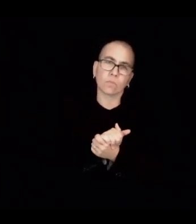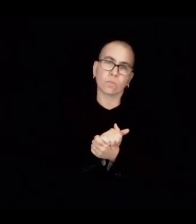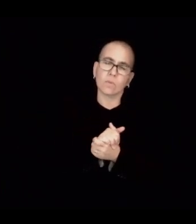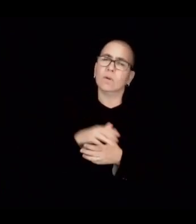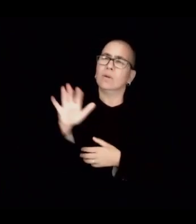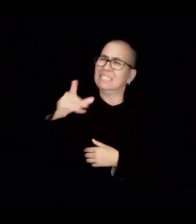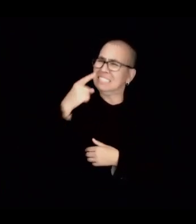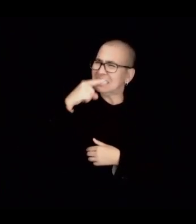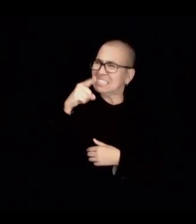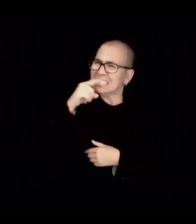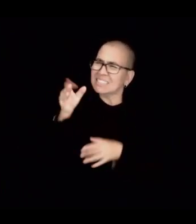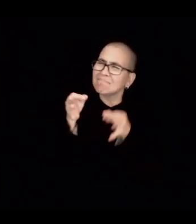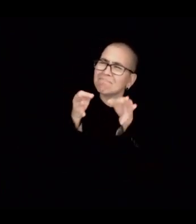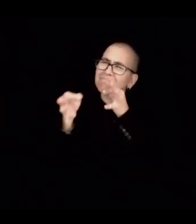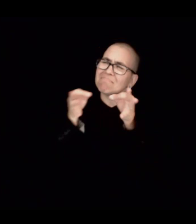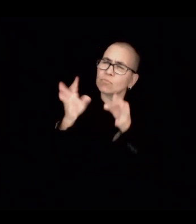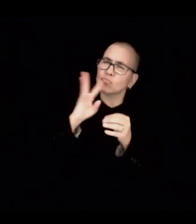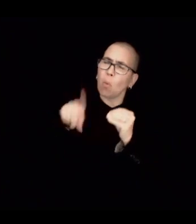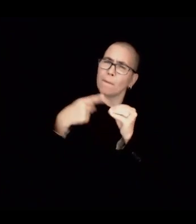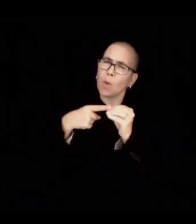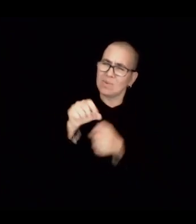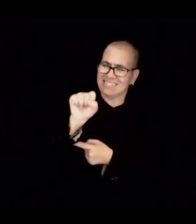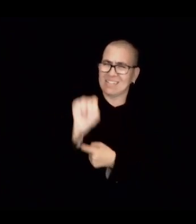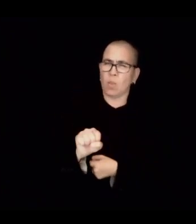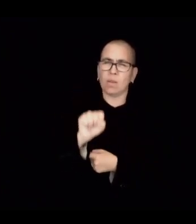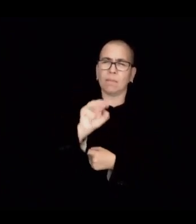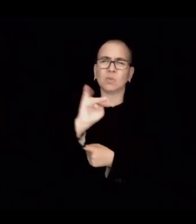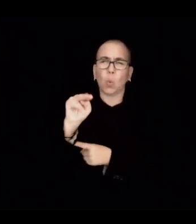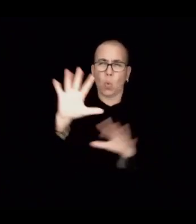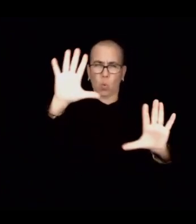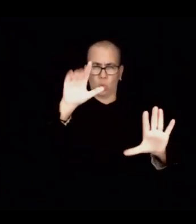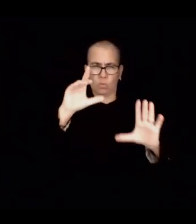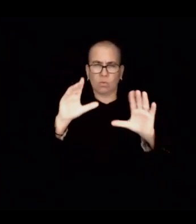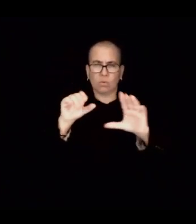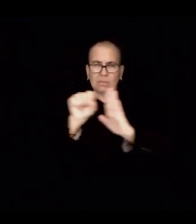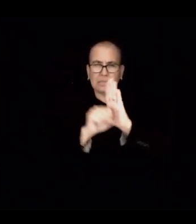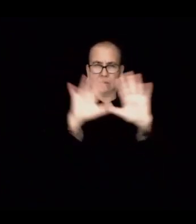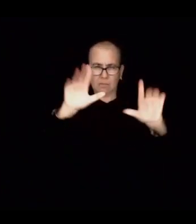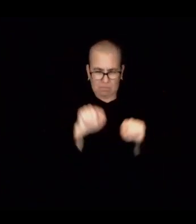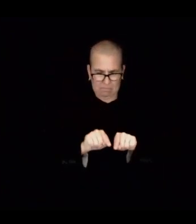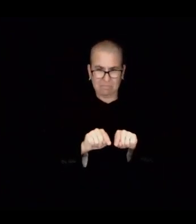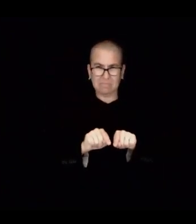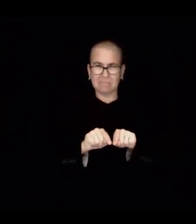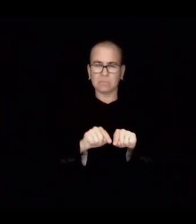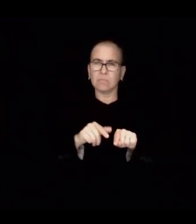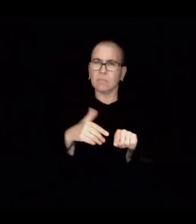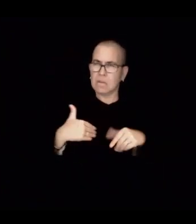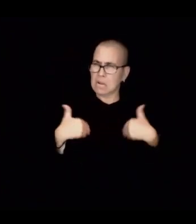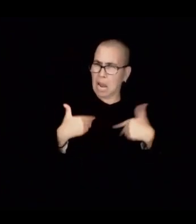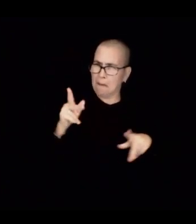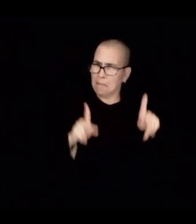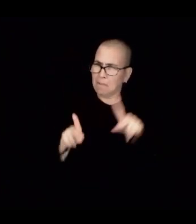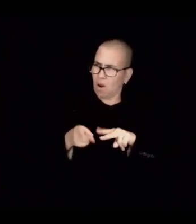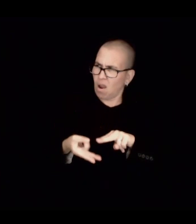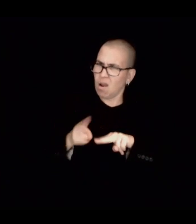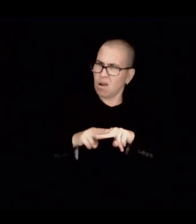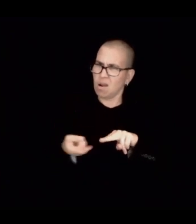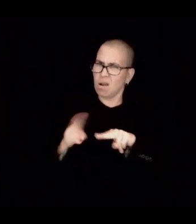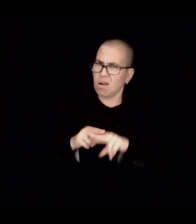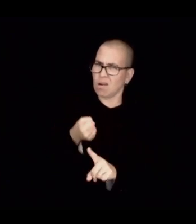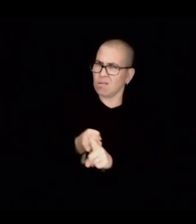in their 20s. We're seeing, of course, places in other parts of the country seeing a pretty significant surge in younger people that they